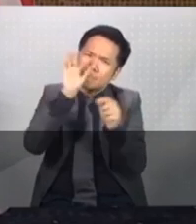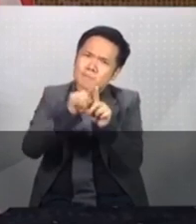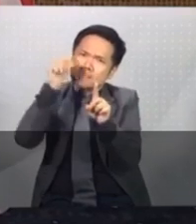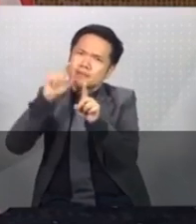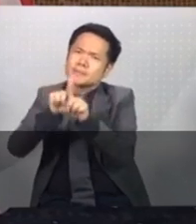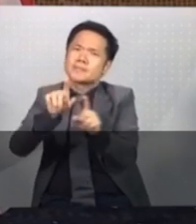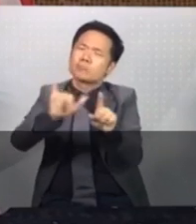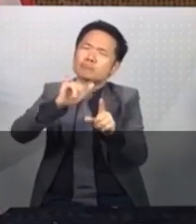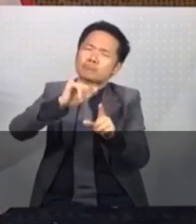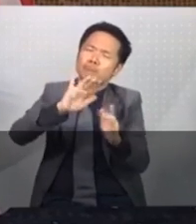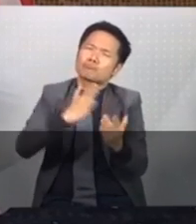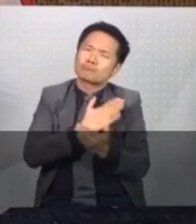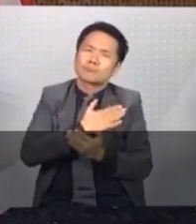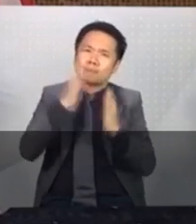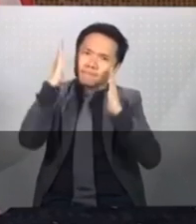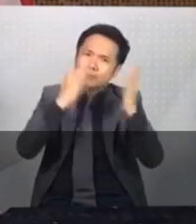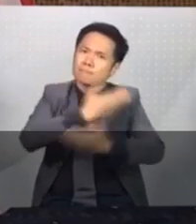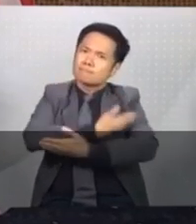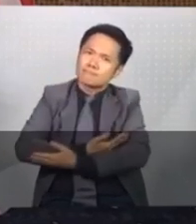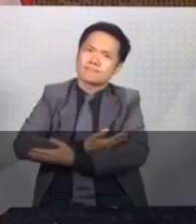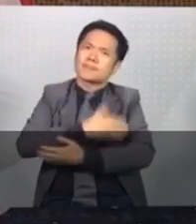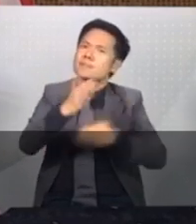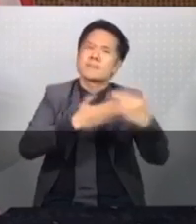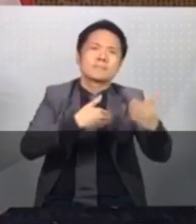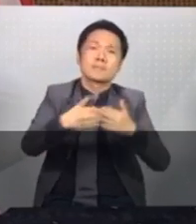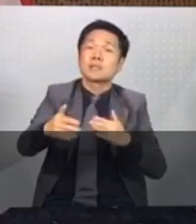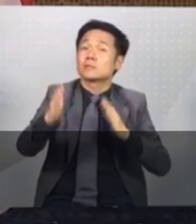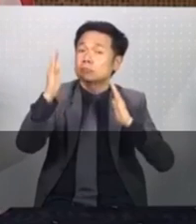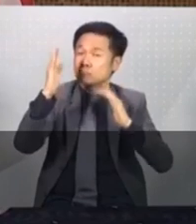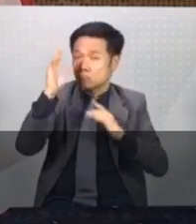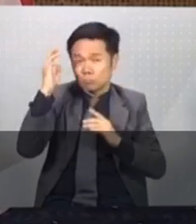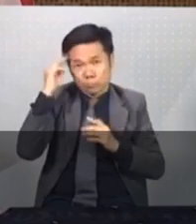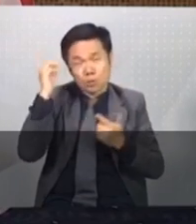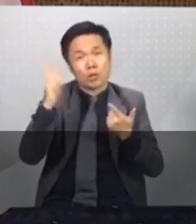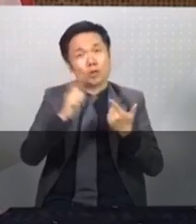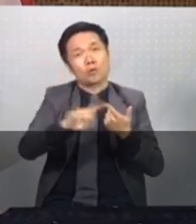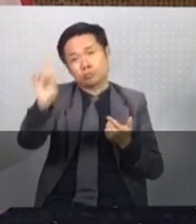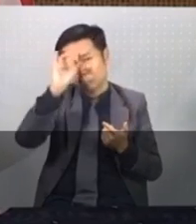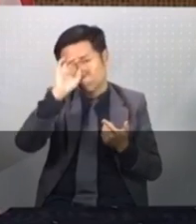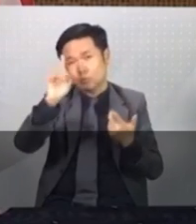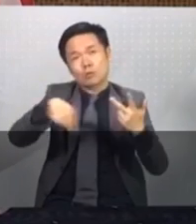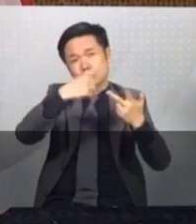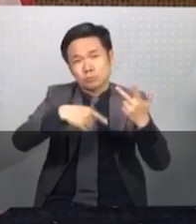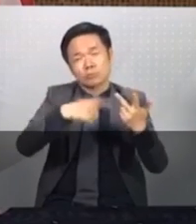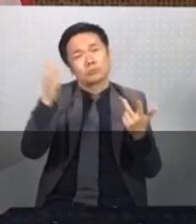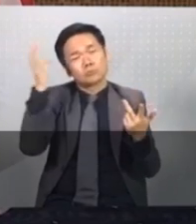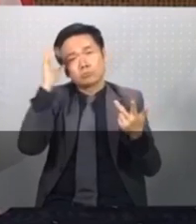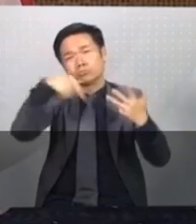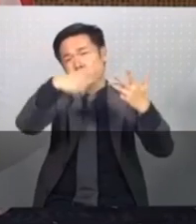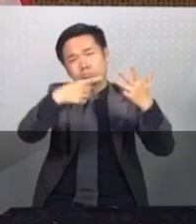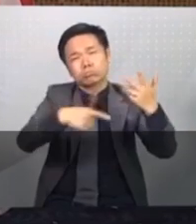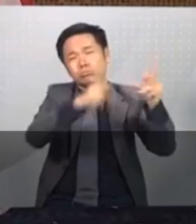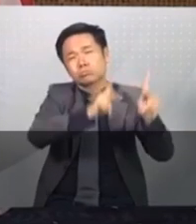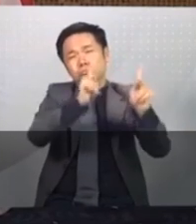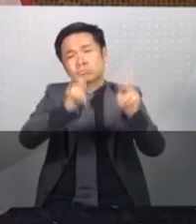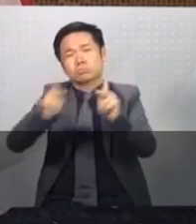beloved country, whether you are a Malay, Chinese, Indian, Sikh, Iban, Kadazan,